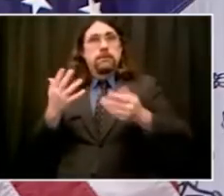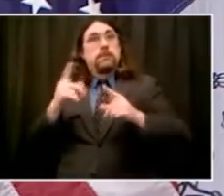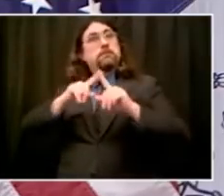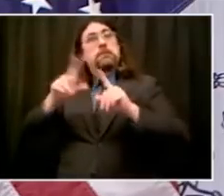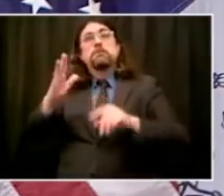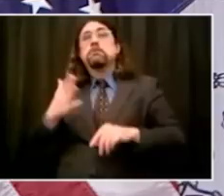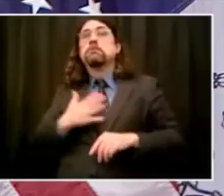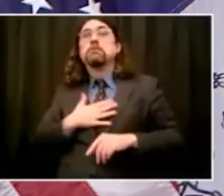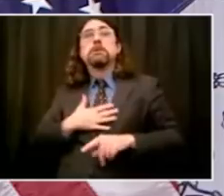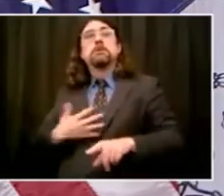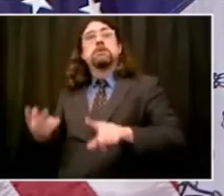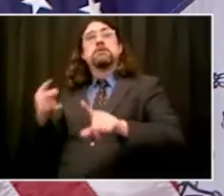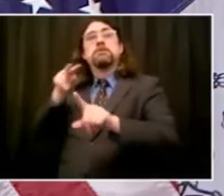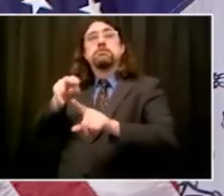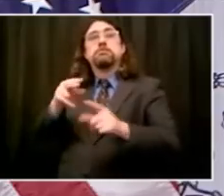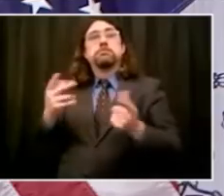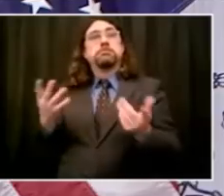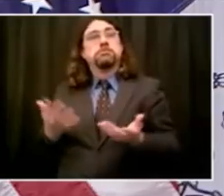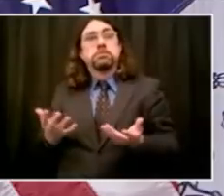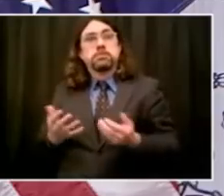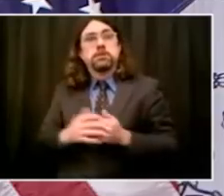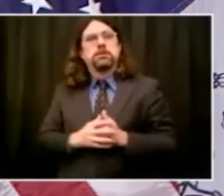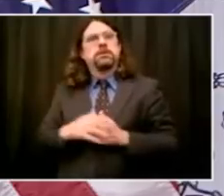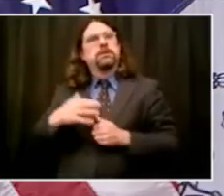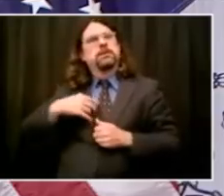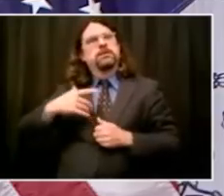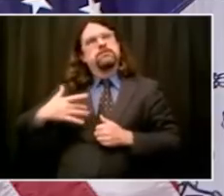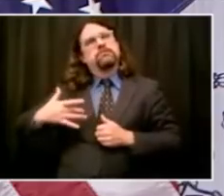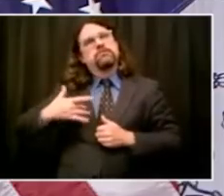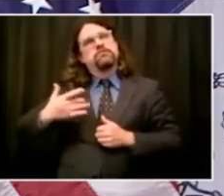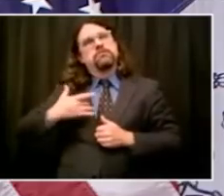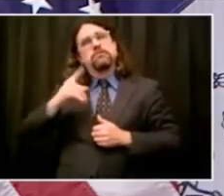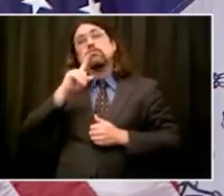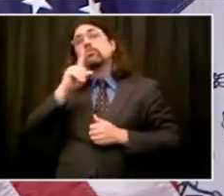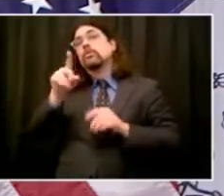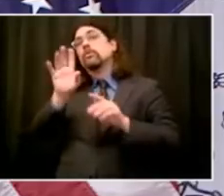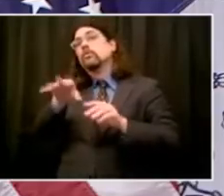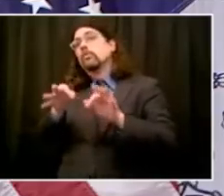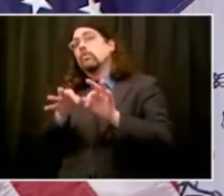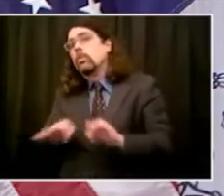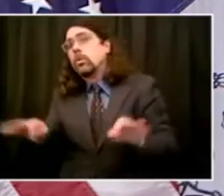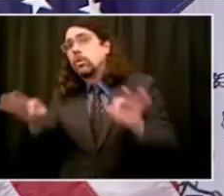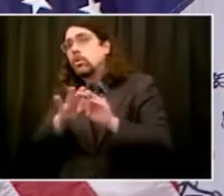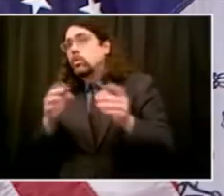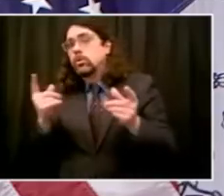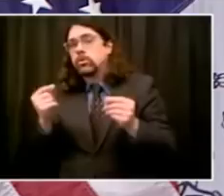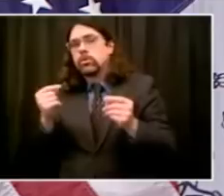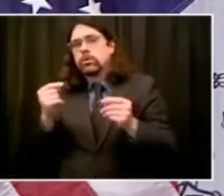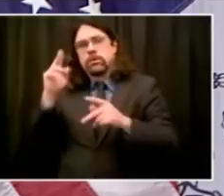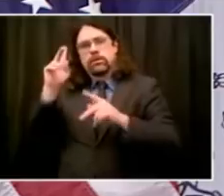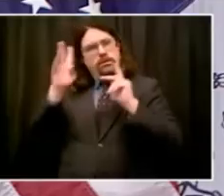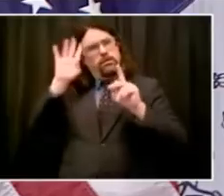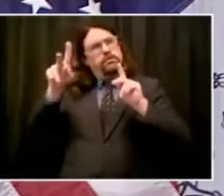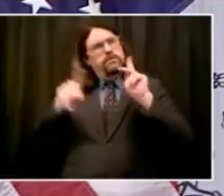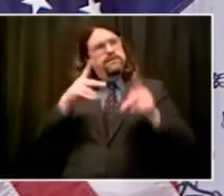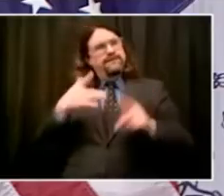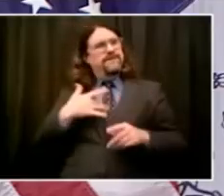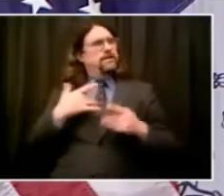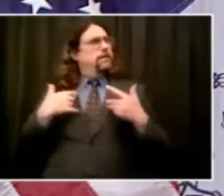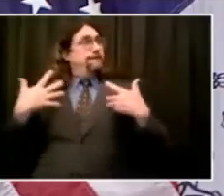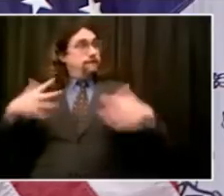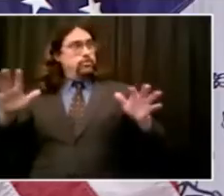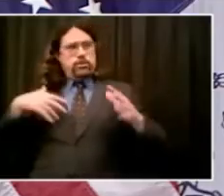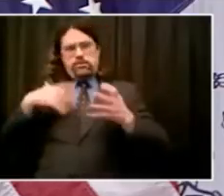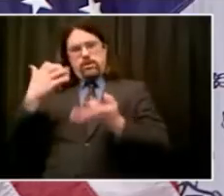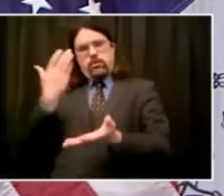people and the organizations they work for to know what's going on. Certainly, as we talk to folks in the private sector, they